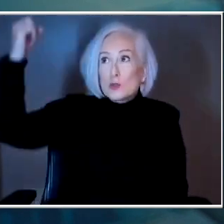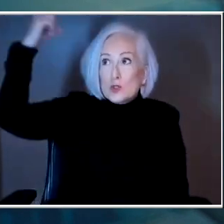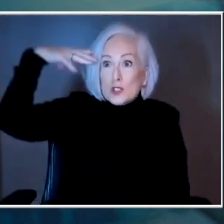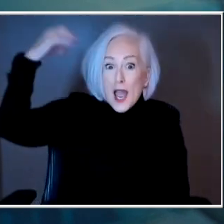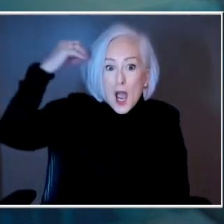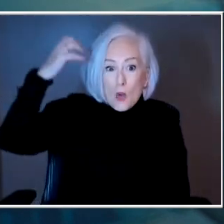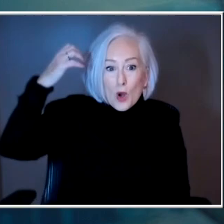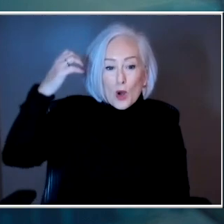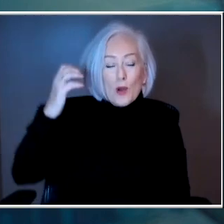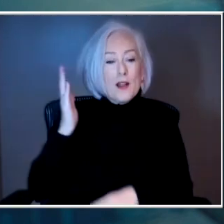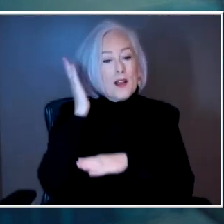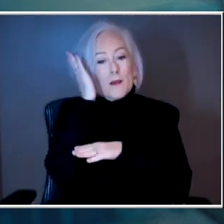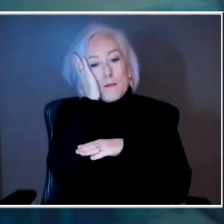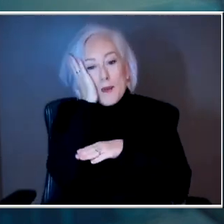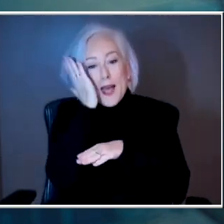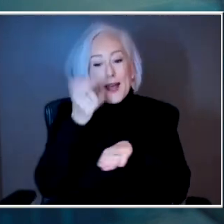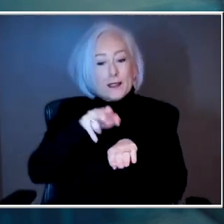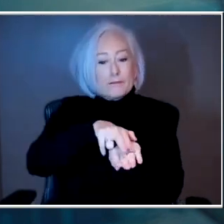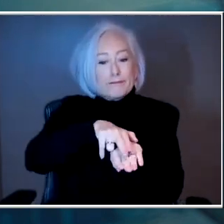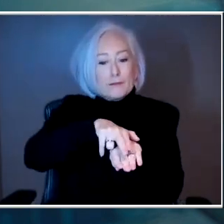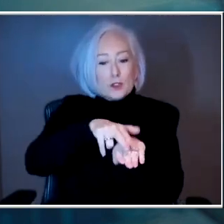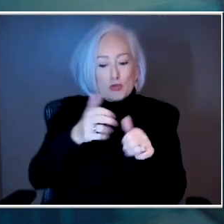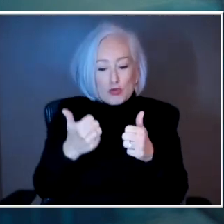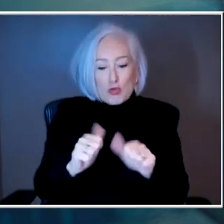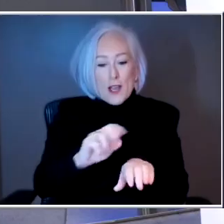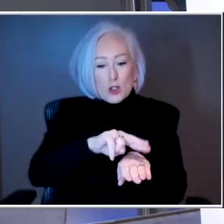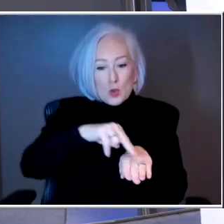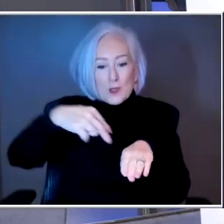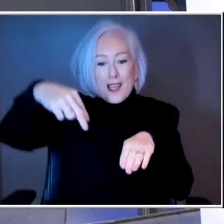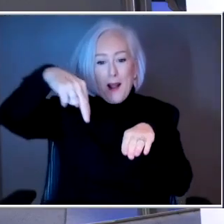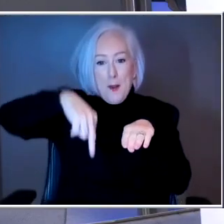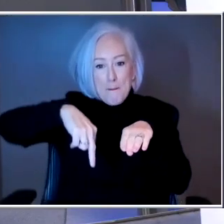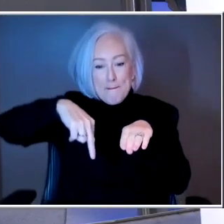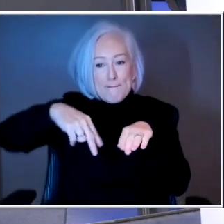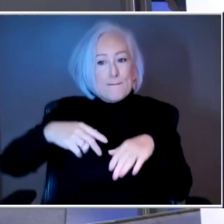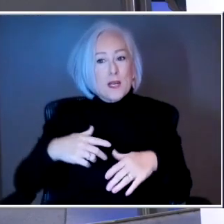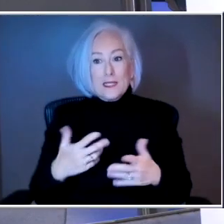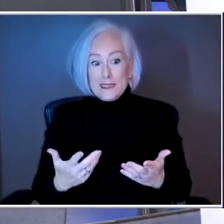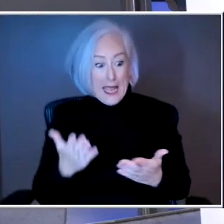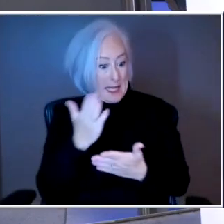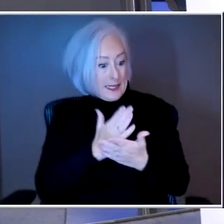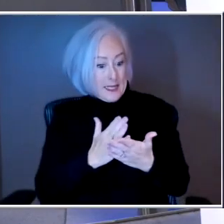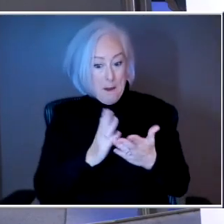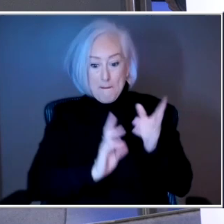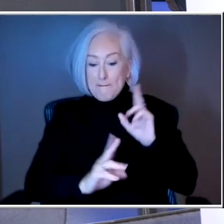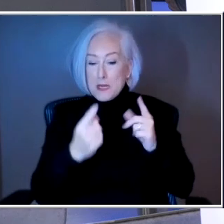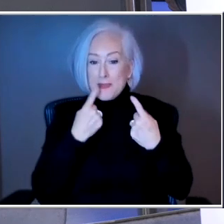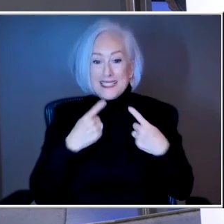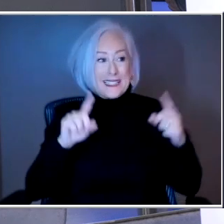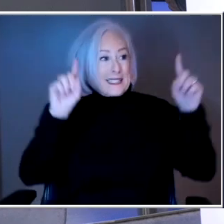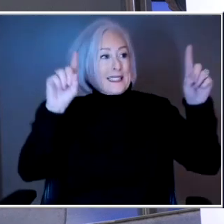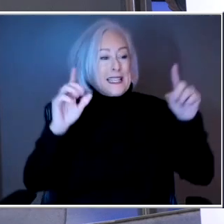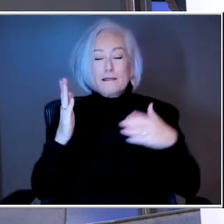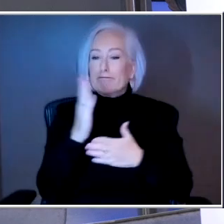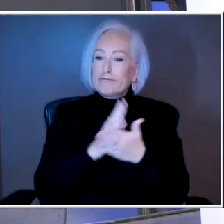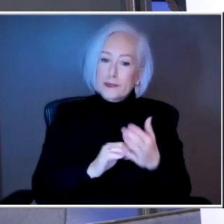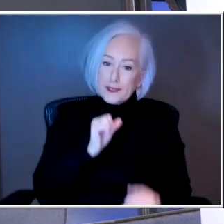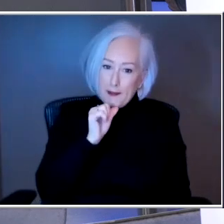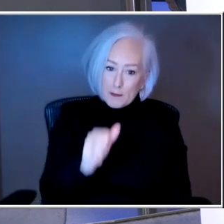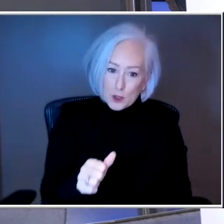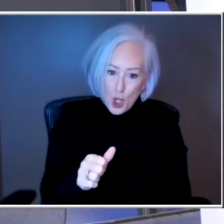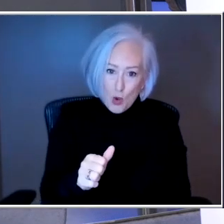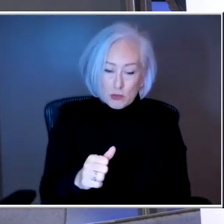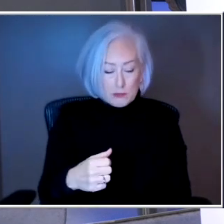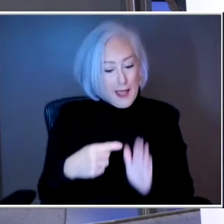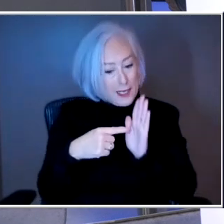Yeah. And it shows some people have success and some people don't. Right. And that, I think it depicts at least the challenges that people are going